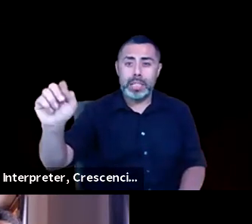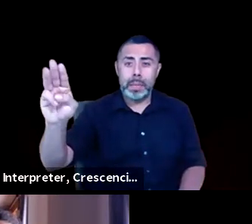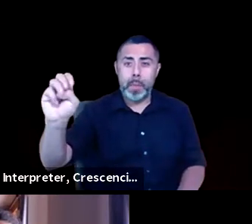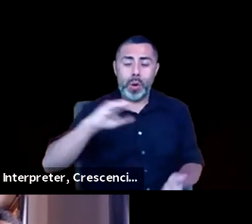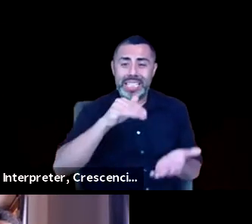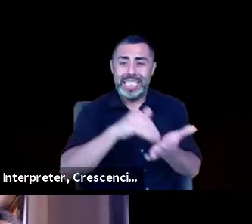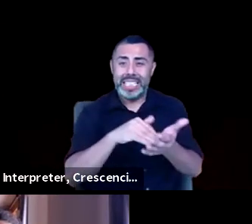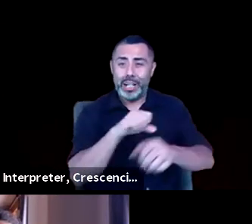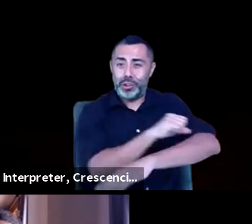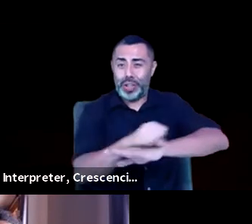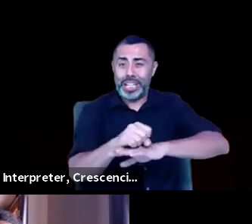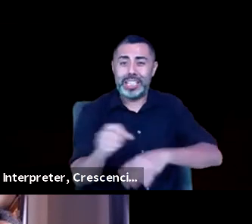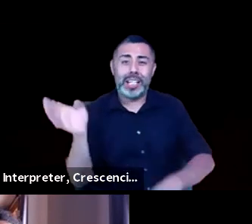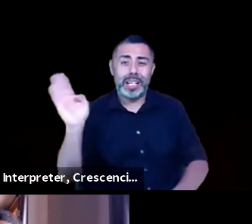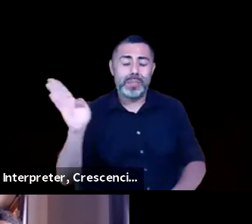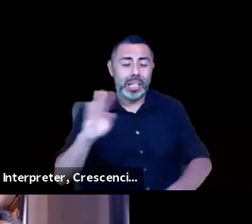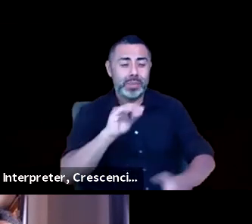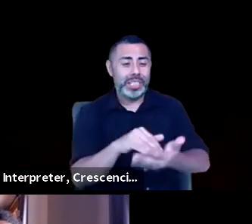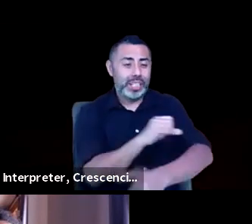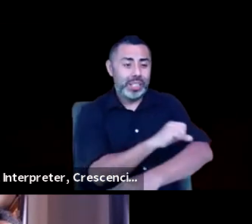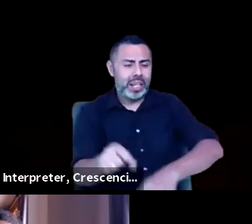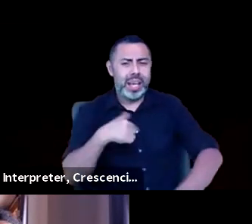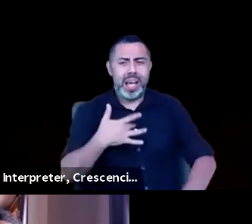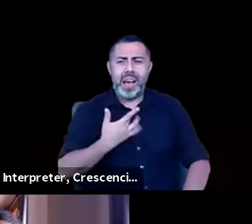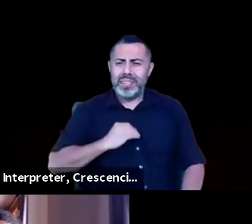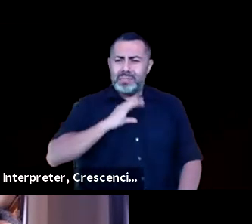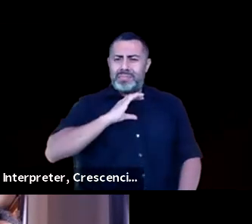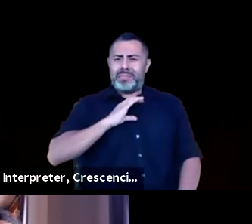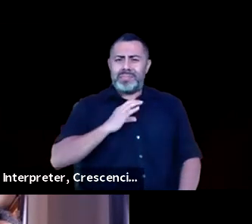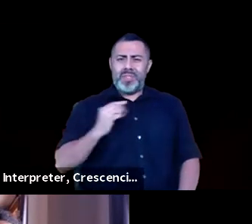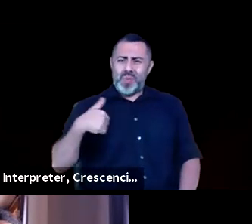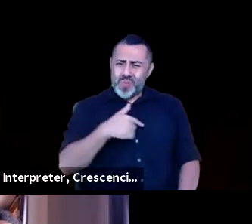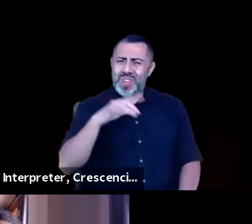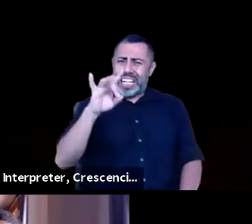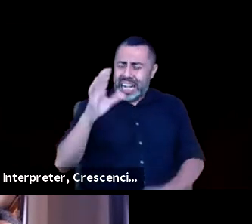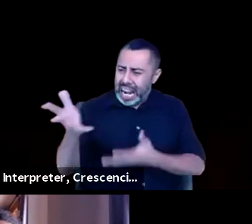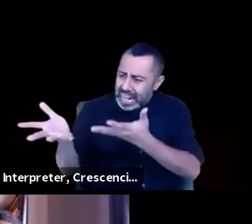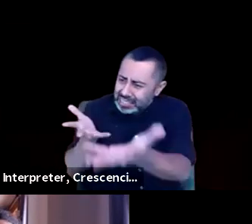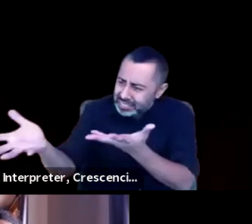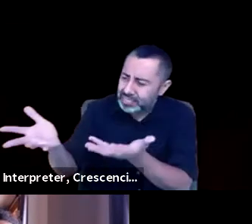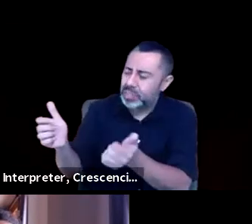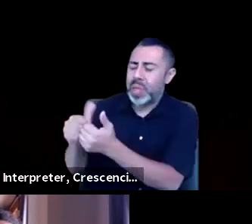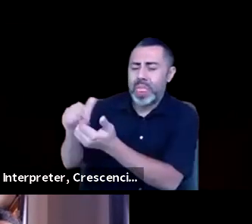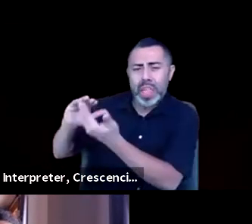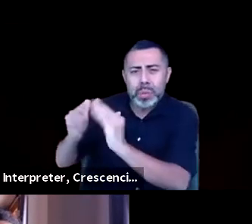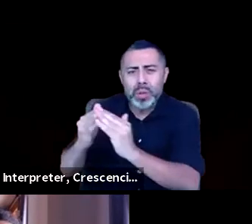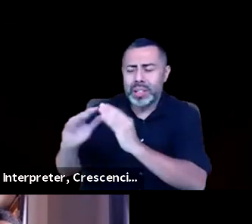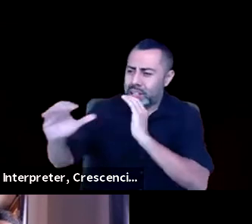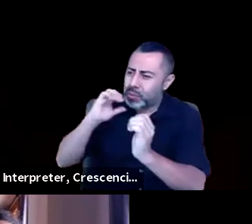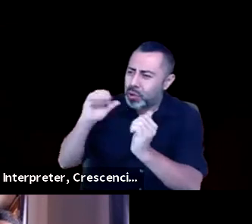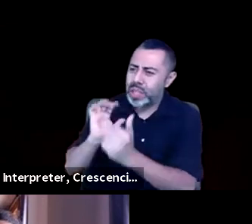some of the ways that we were communicating with our community, with our audiences, with our stakeholders